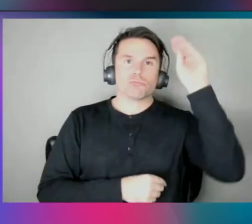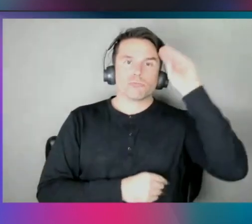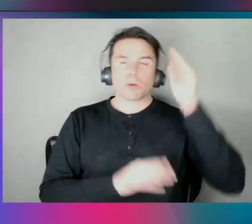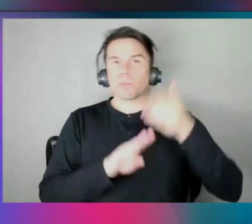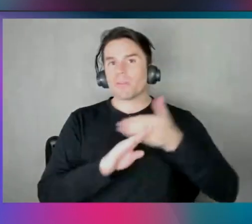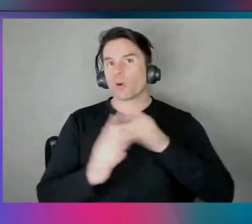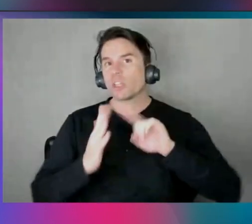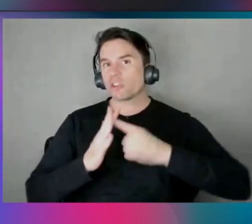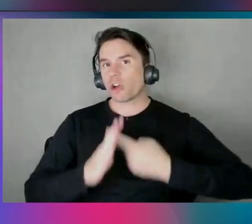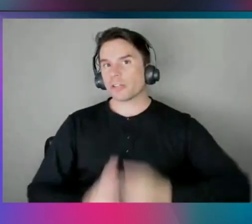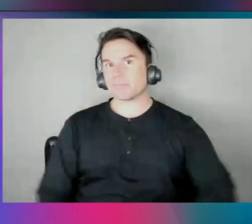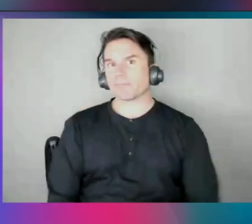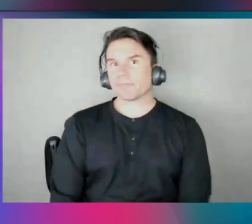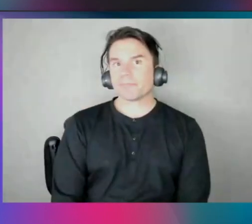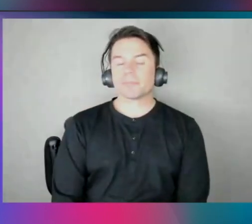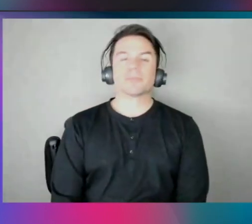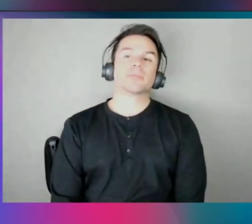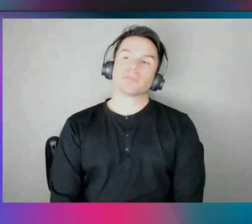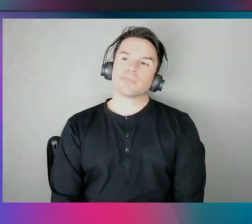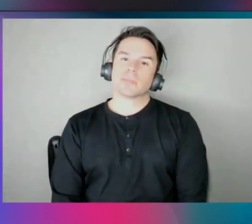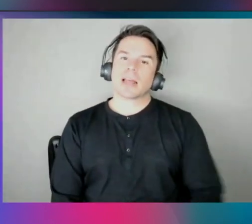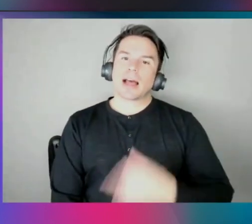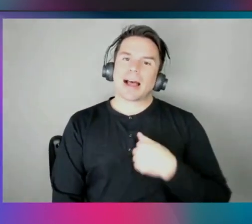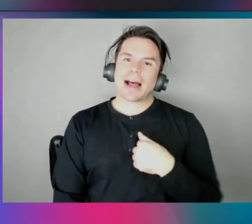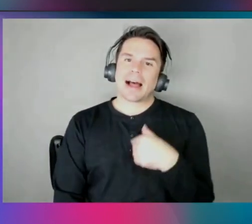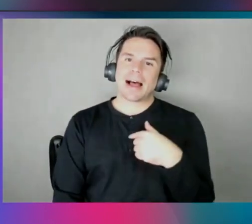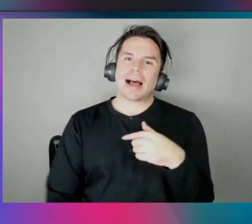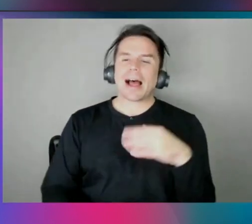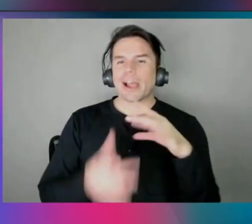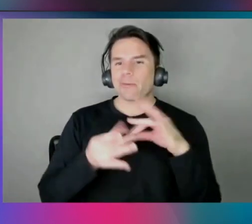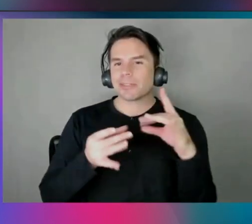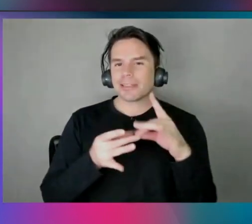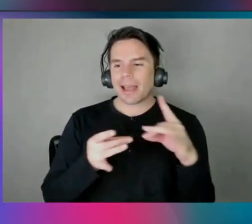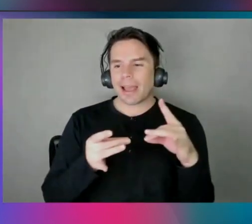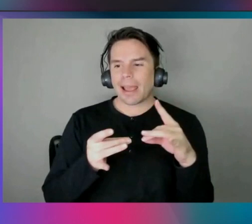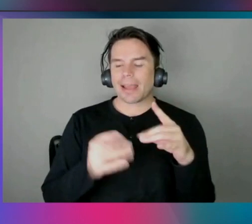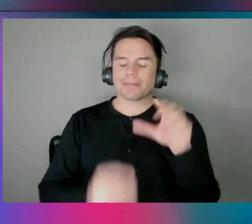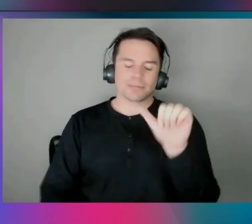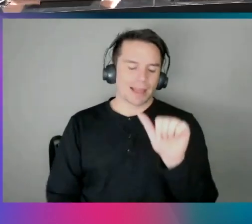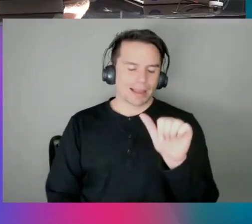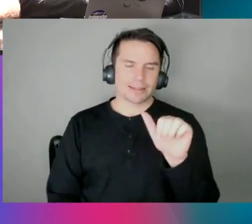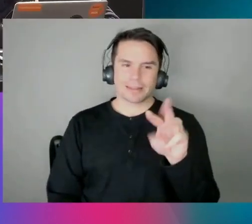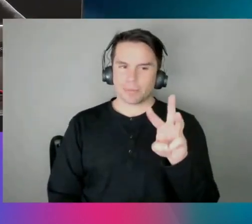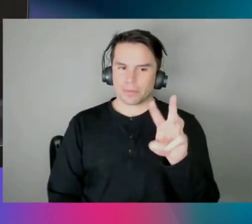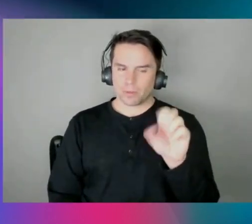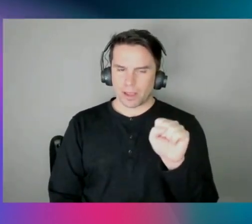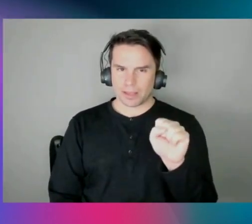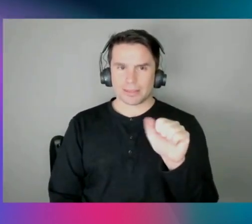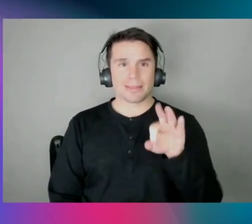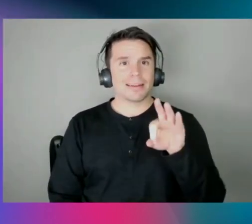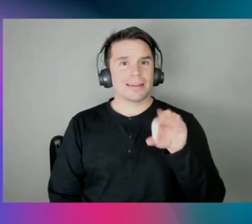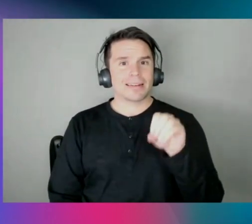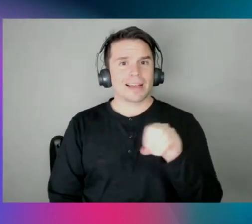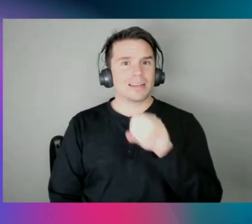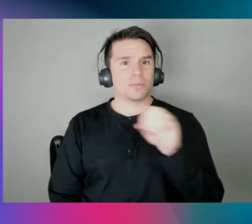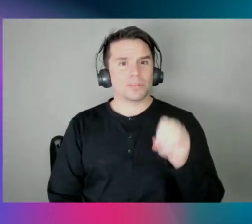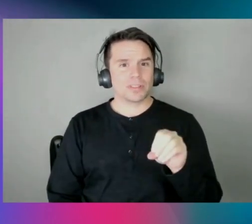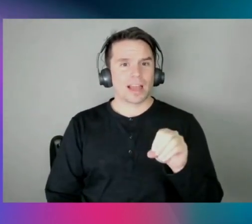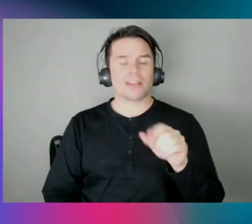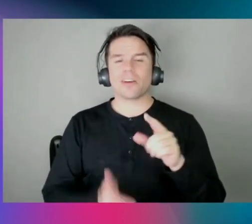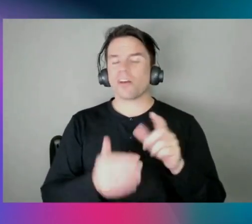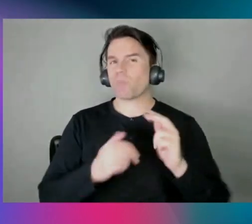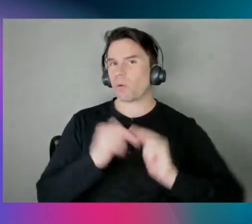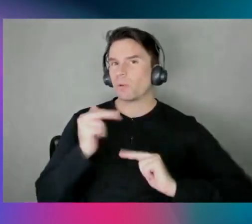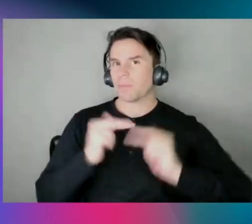Well, I would say that, it goes without saying that at AWS, 90% of what we build is based on what we hear from our